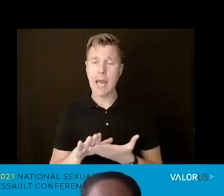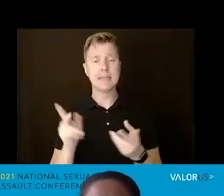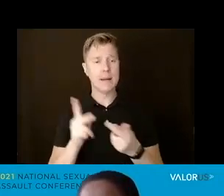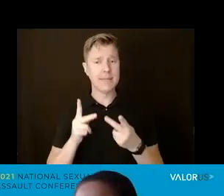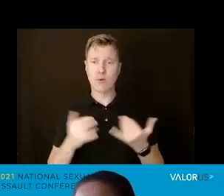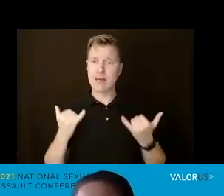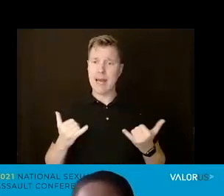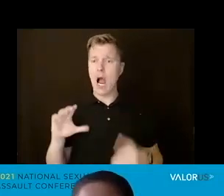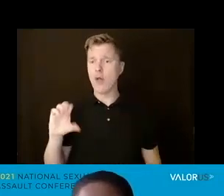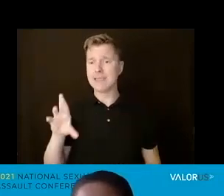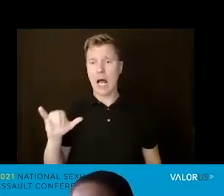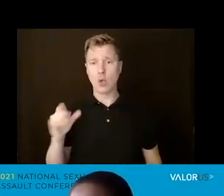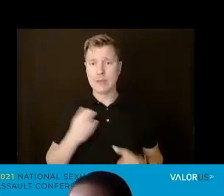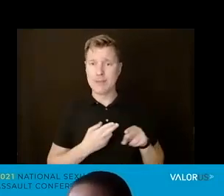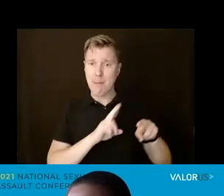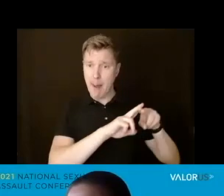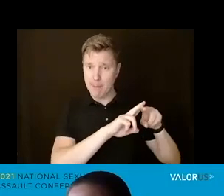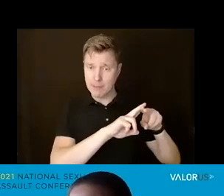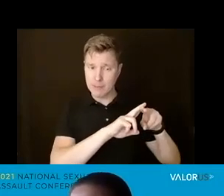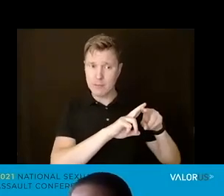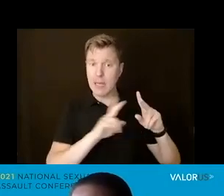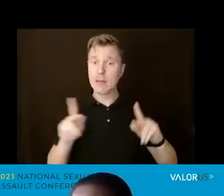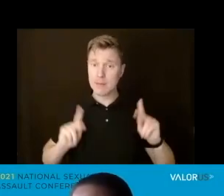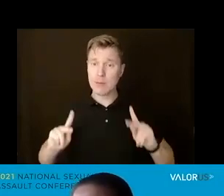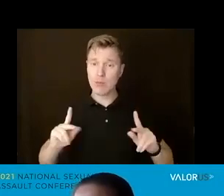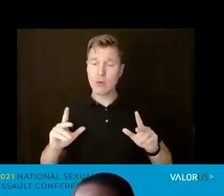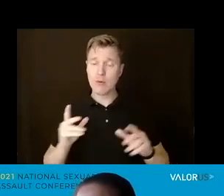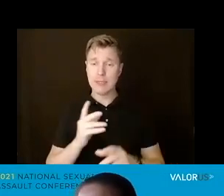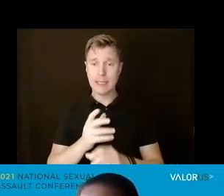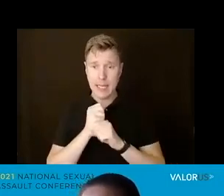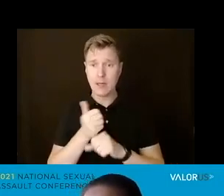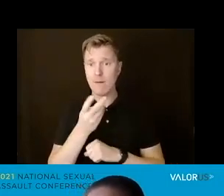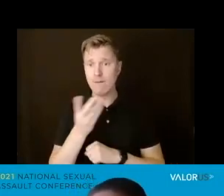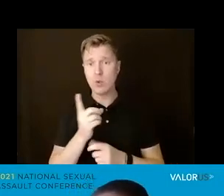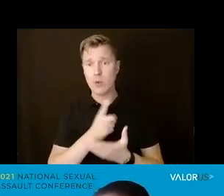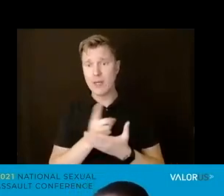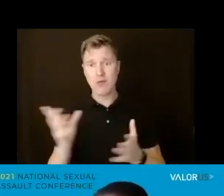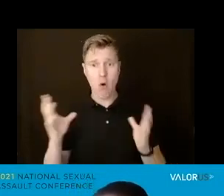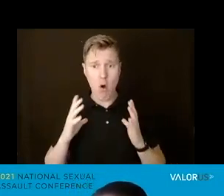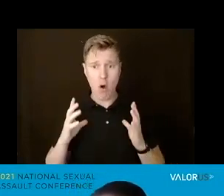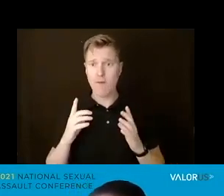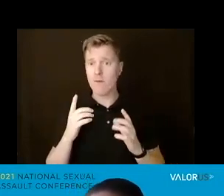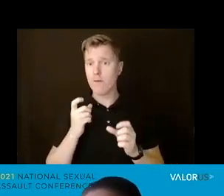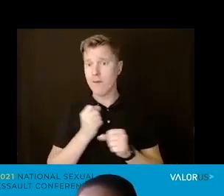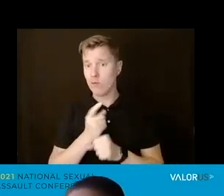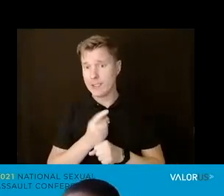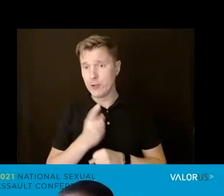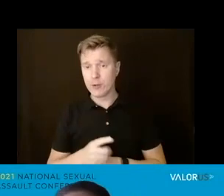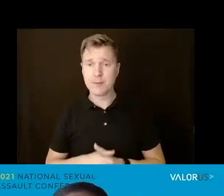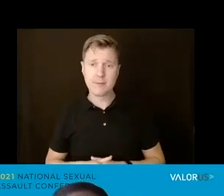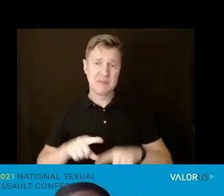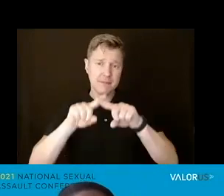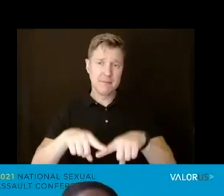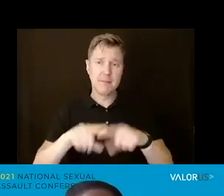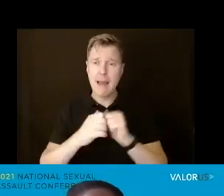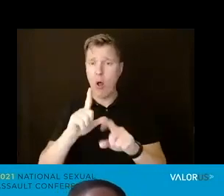salaries have been bumped, and folks do get a few weeks off every week or every year, depending on how long